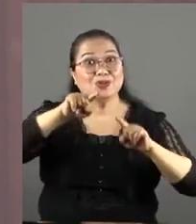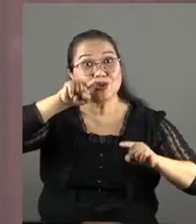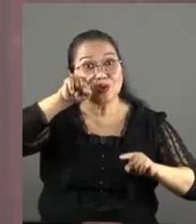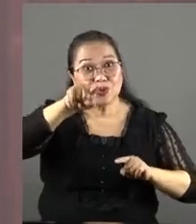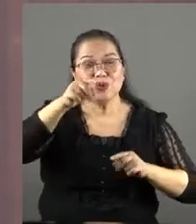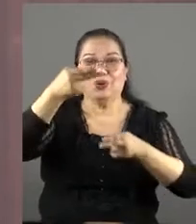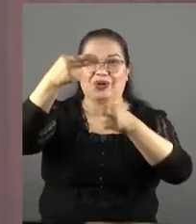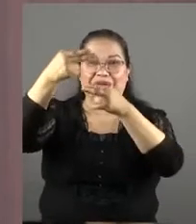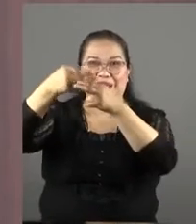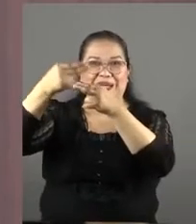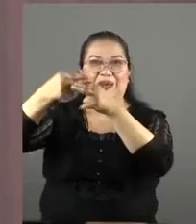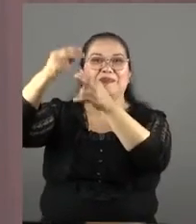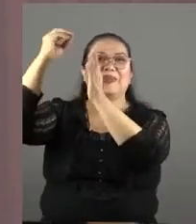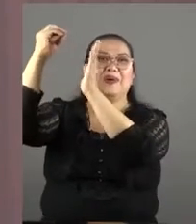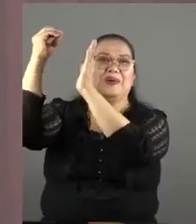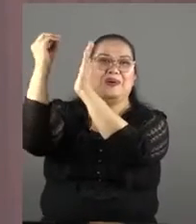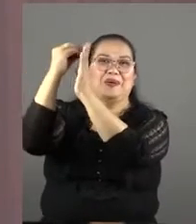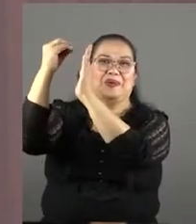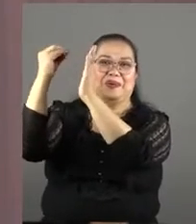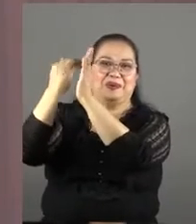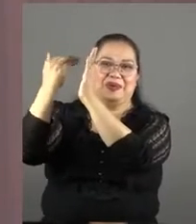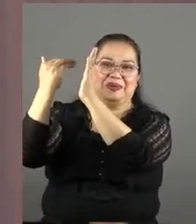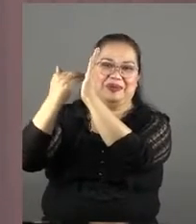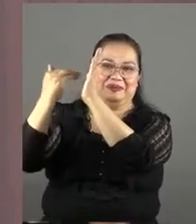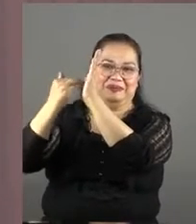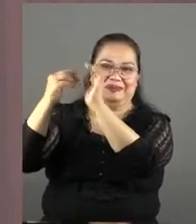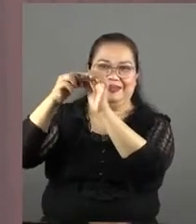your names are written in heaven.